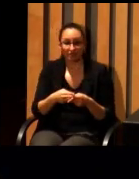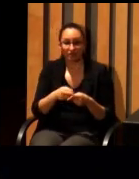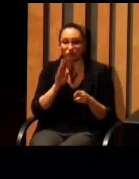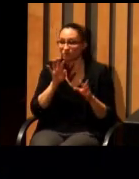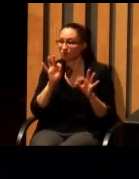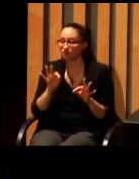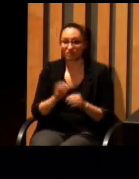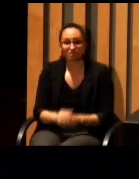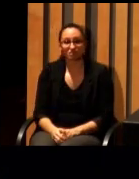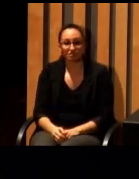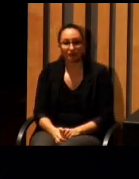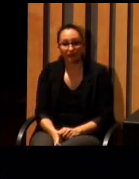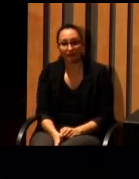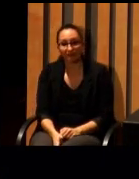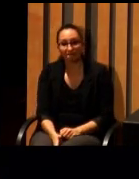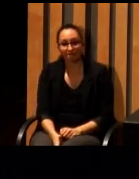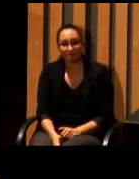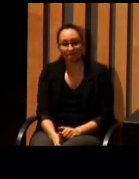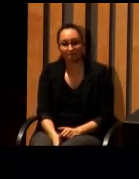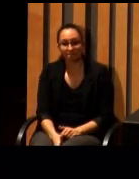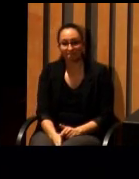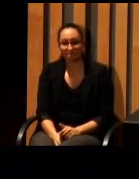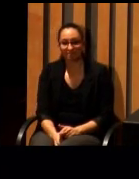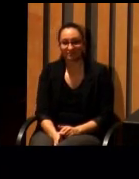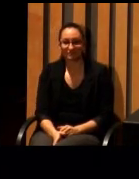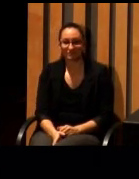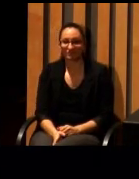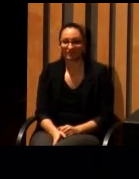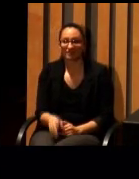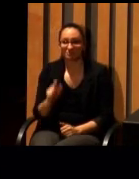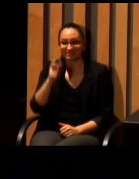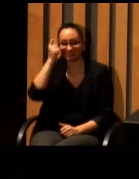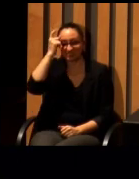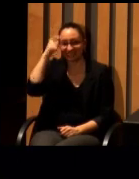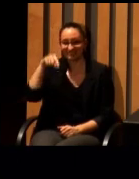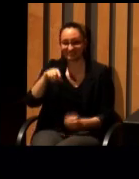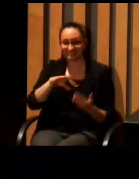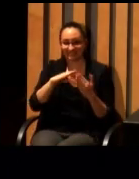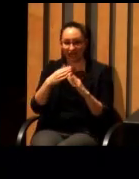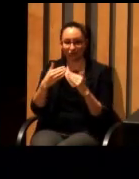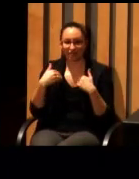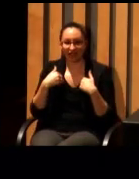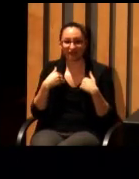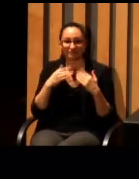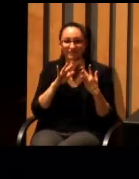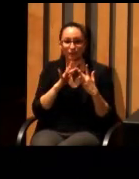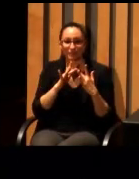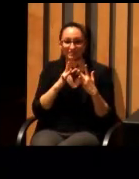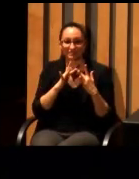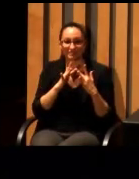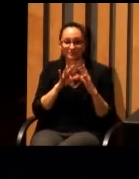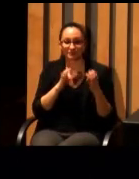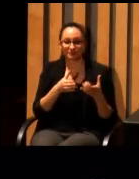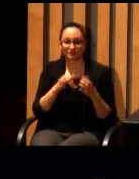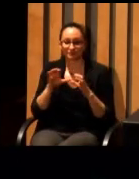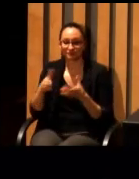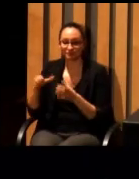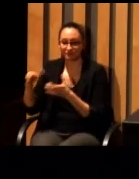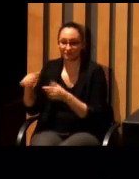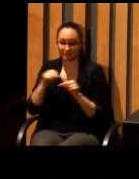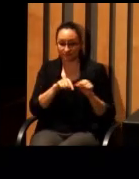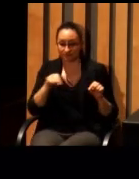for instance, there's networks in this town, two or three that I can think of, that have